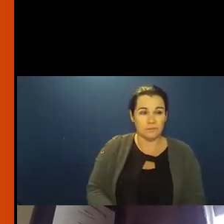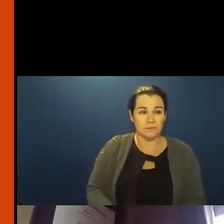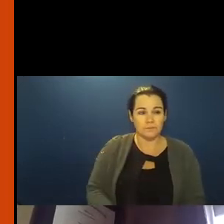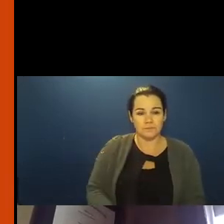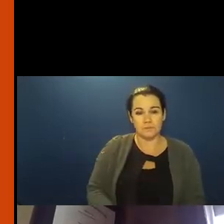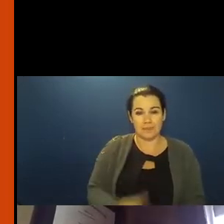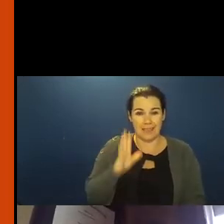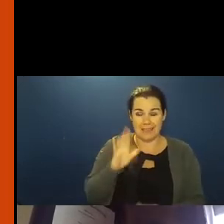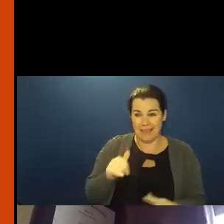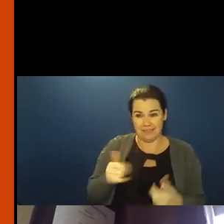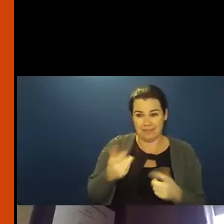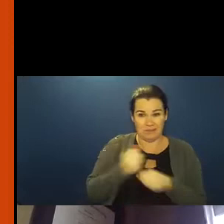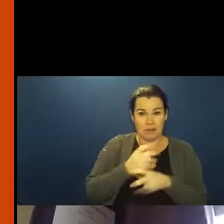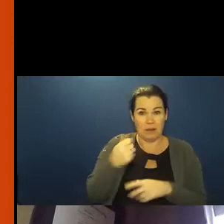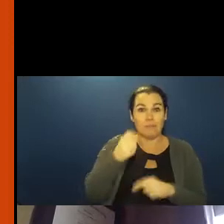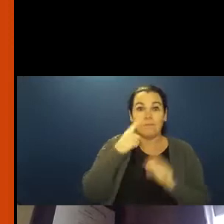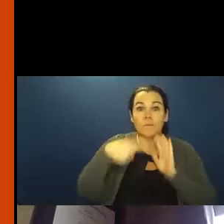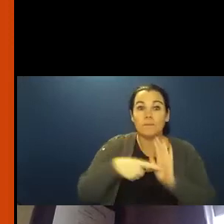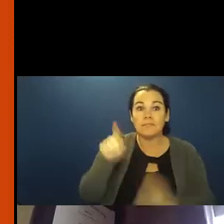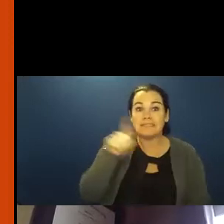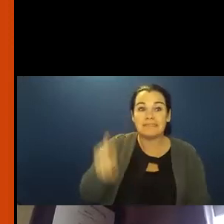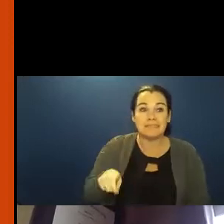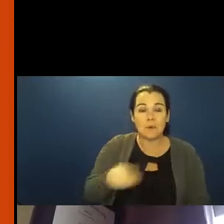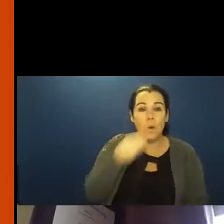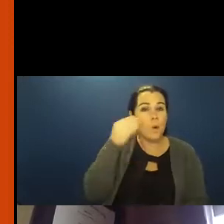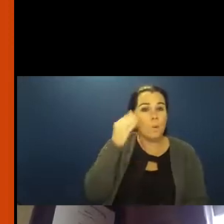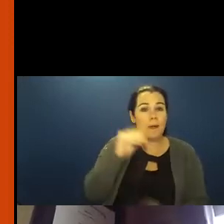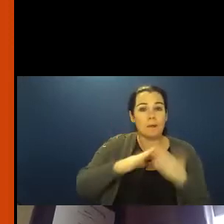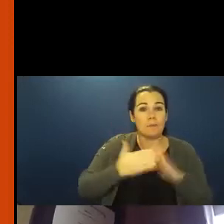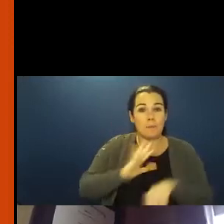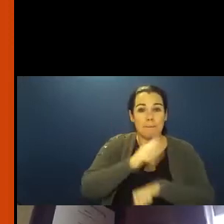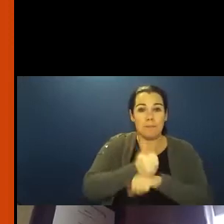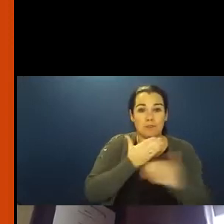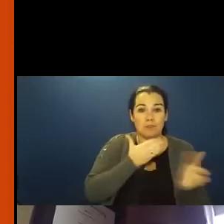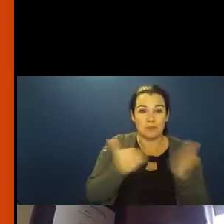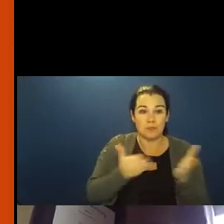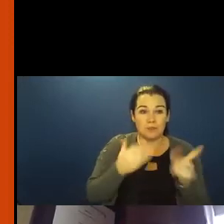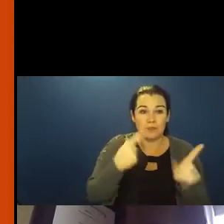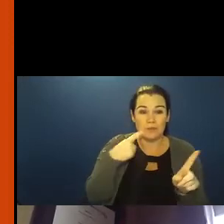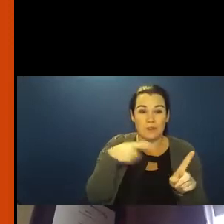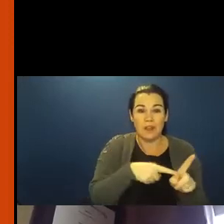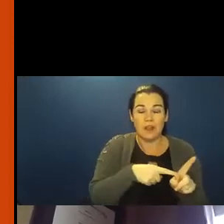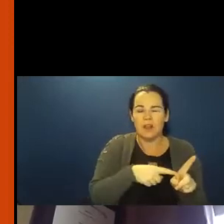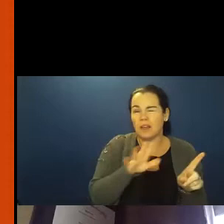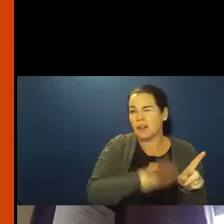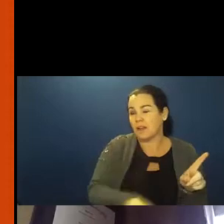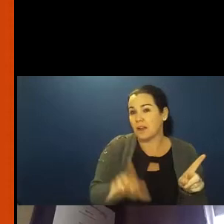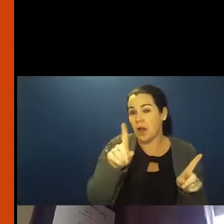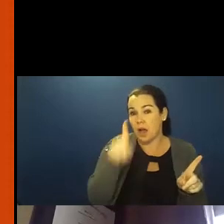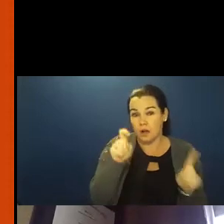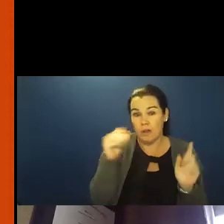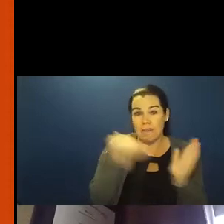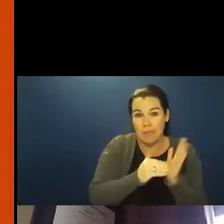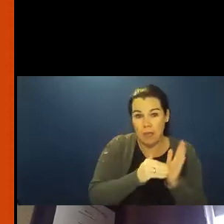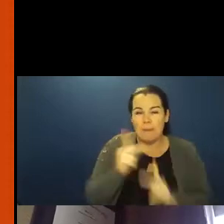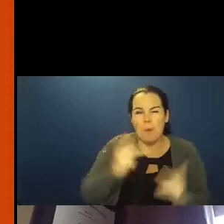gaps. For example, in Texas, for home and community-based services, recently there's approximately over 100,000 people